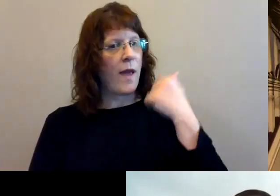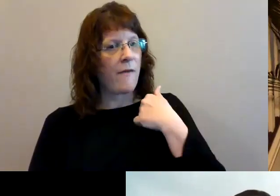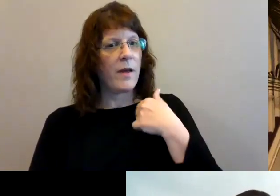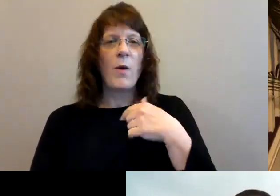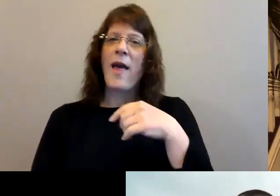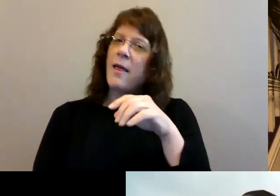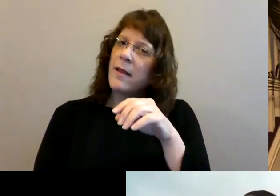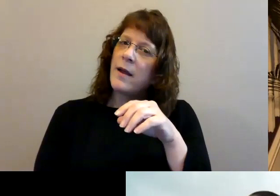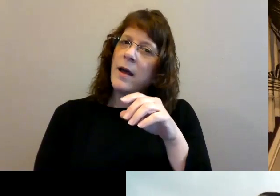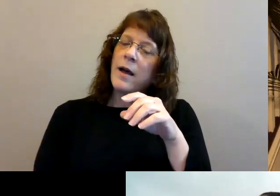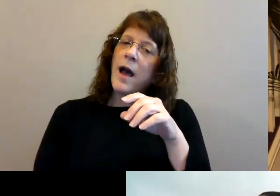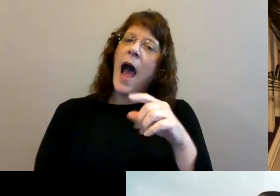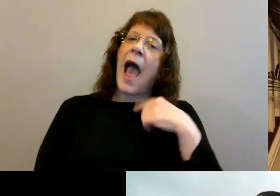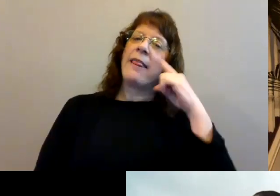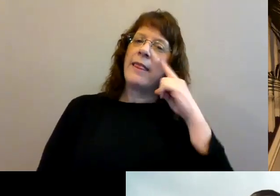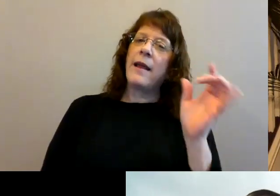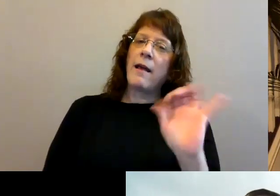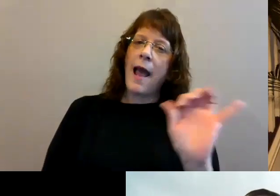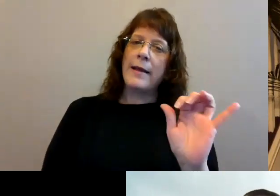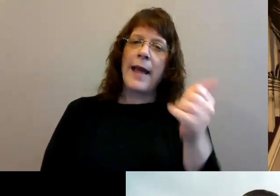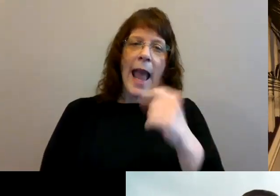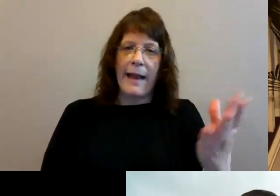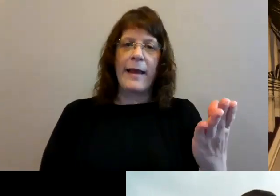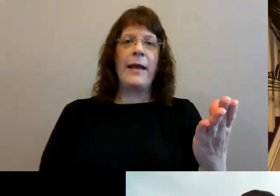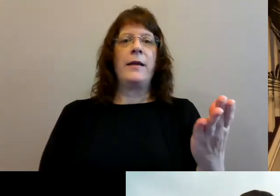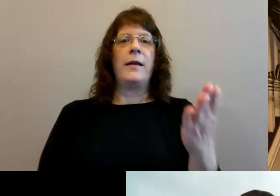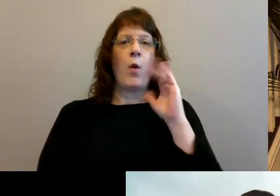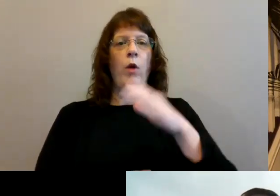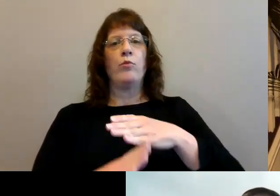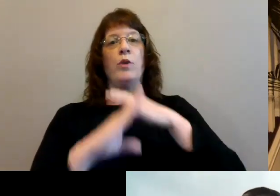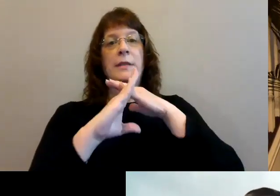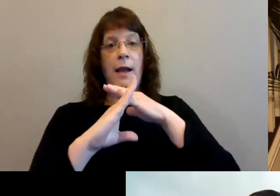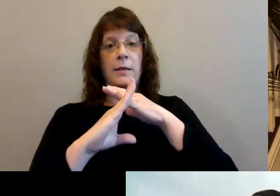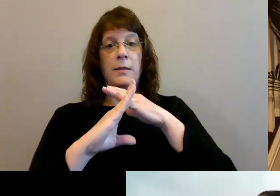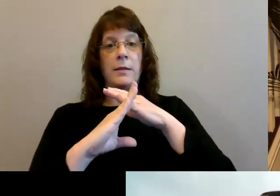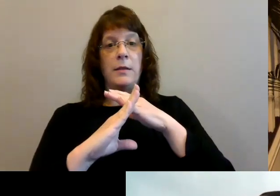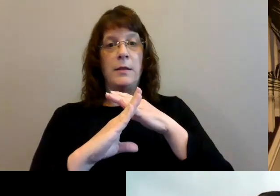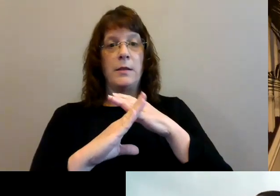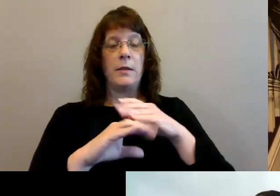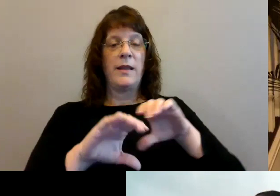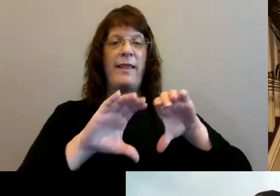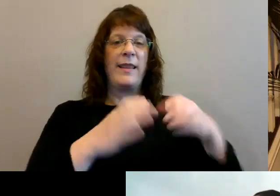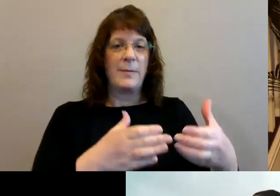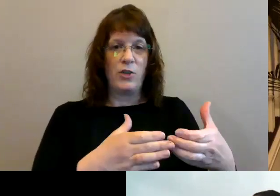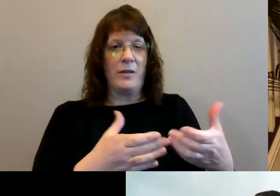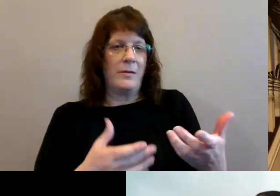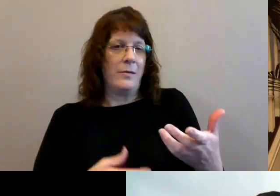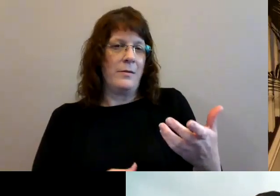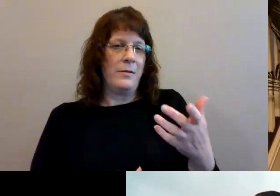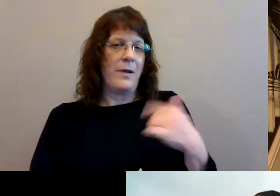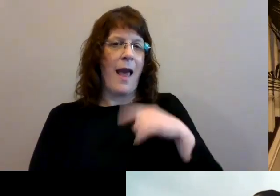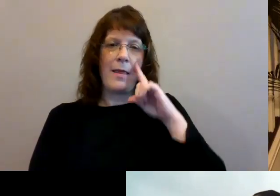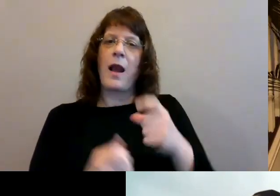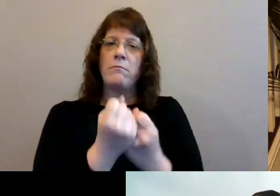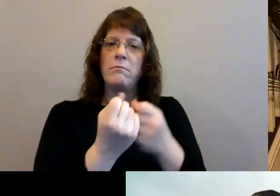one thing. yeah, so I think like anything that would protect space, I think I would be all for that.